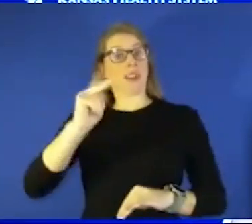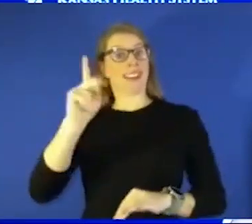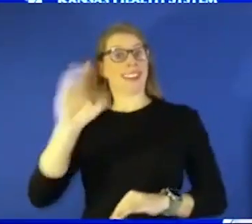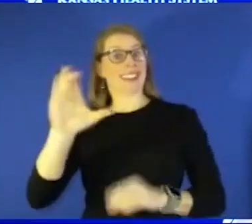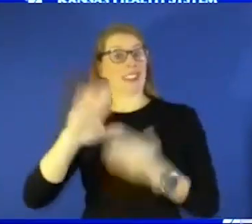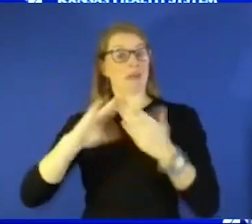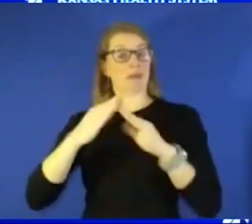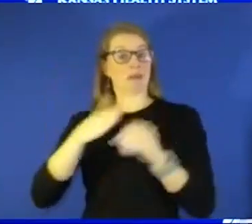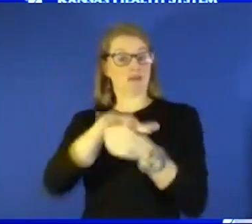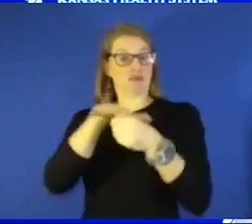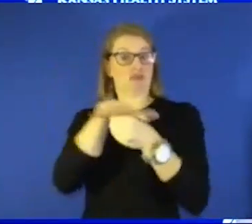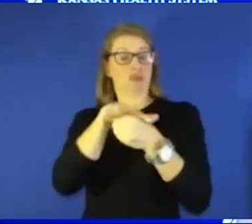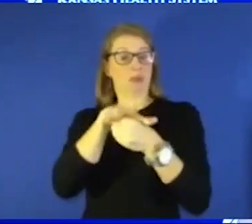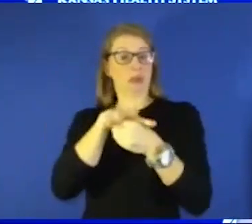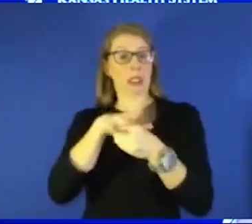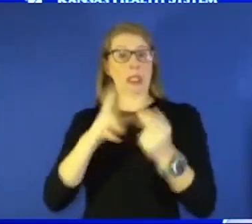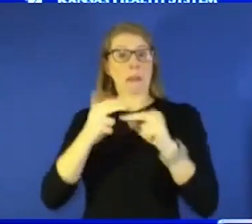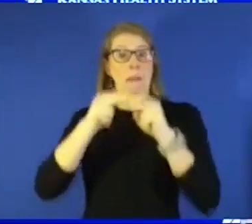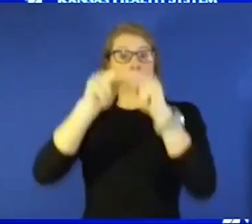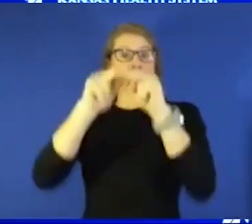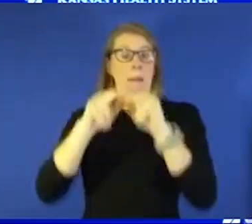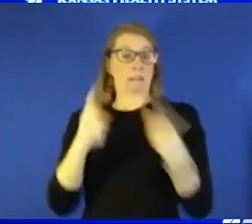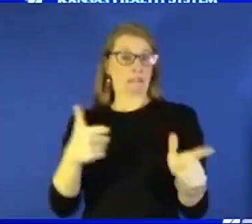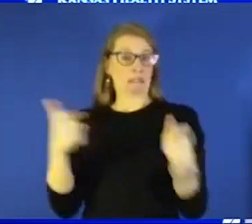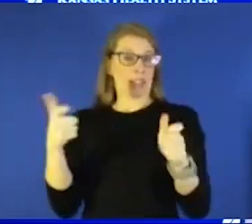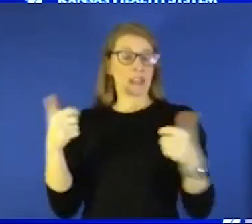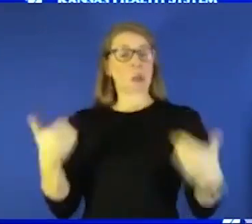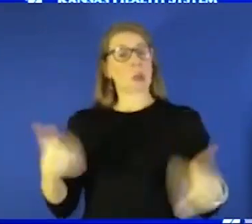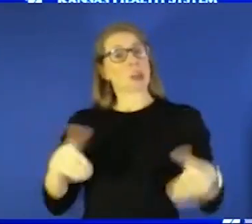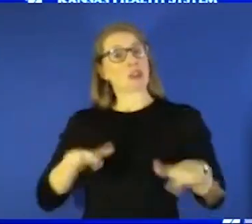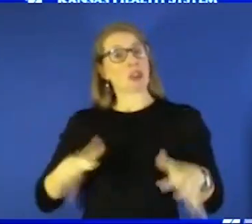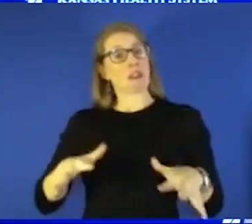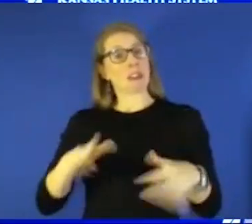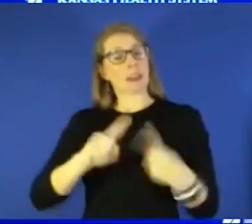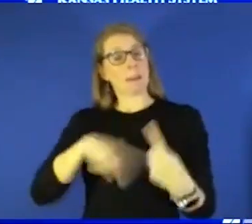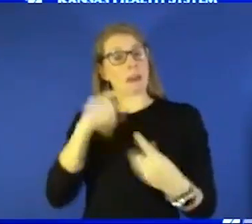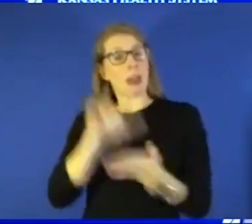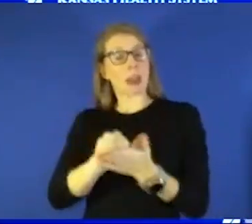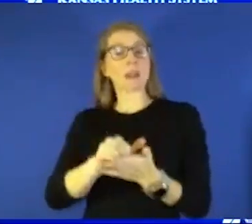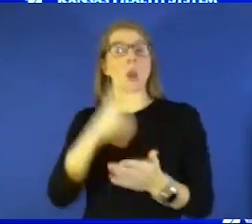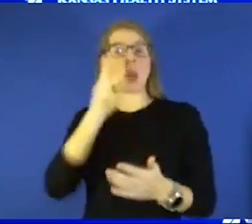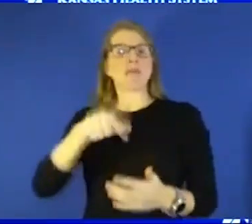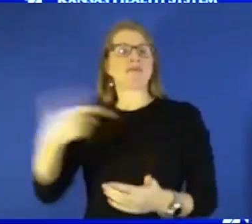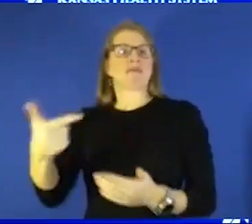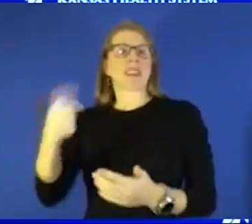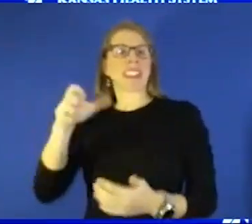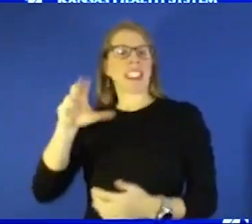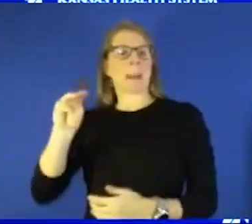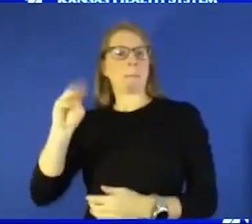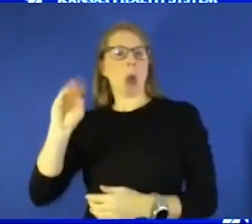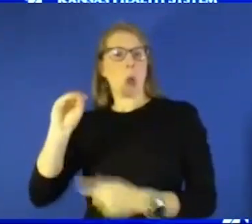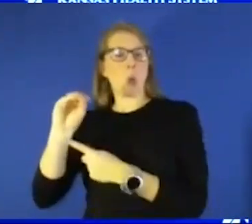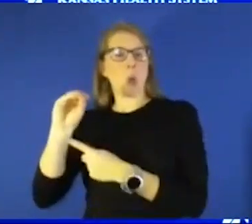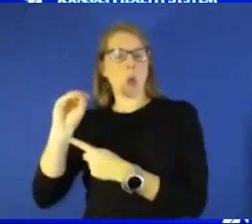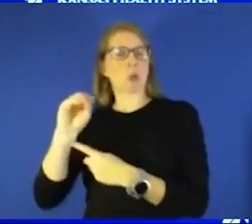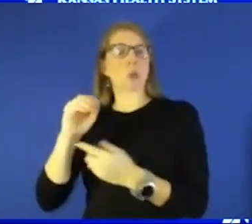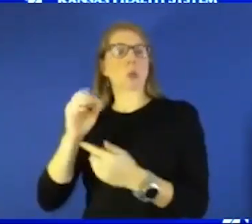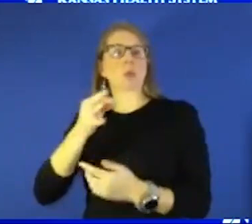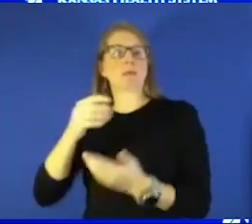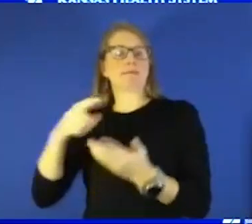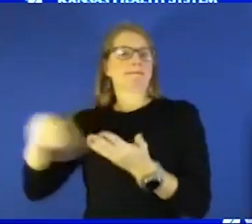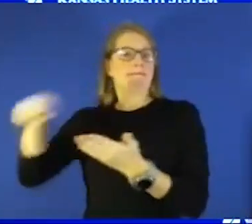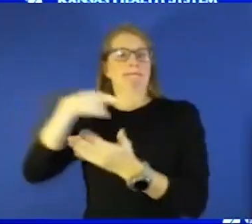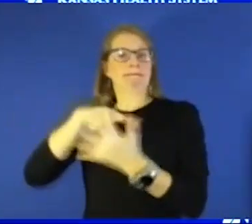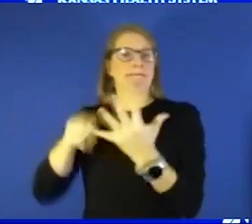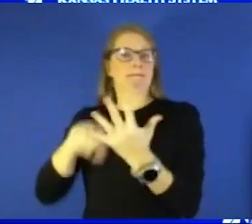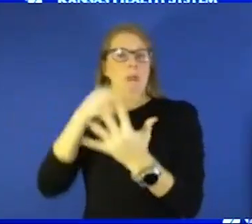even faster. So pretty nervous about that. We're going to turn to our chief medical officers in just a moment. The good news is, if we can get through this crisis,